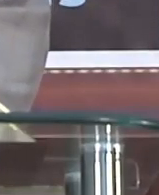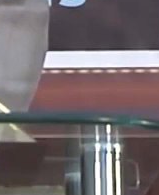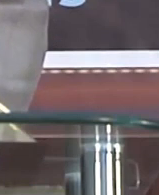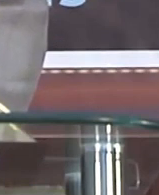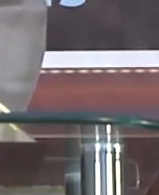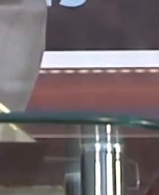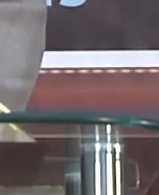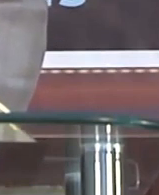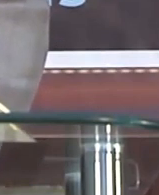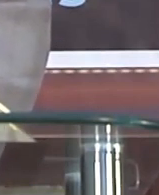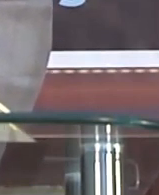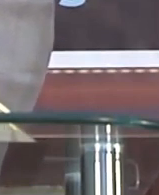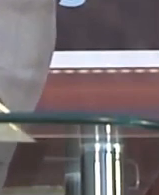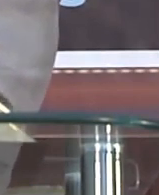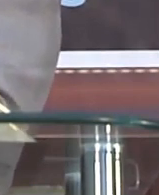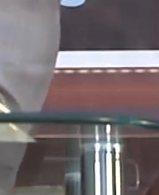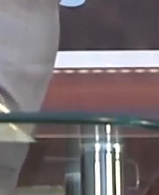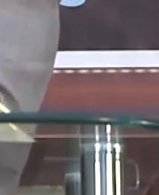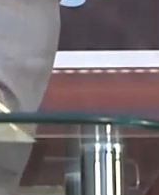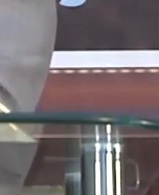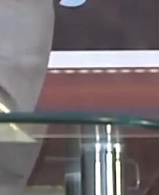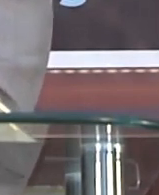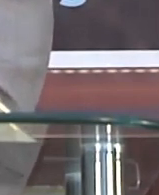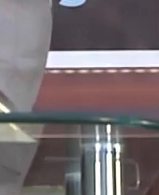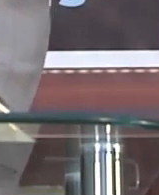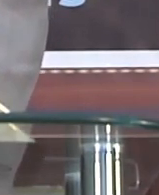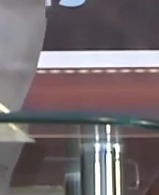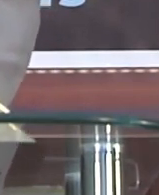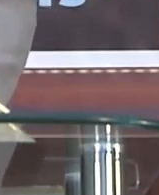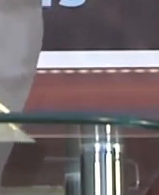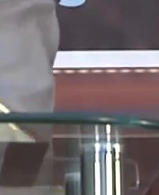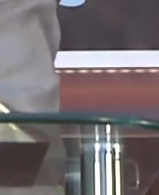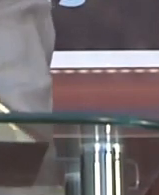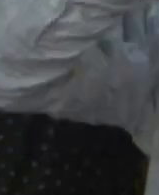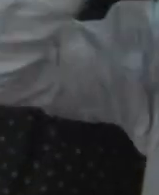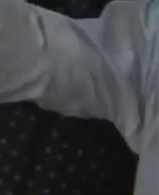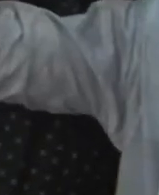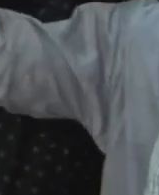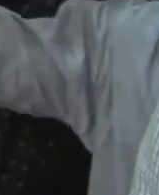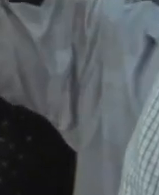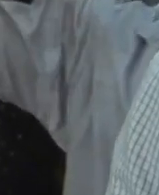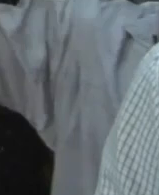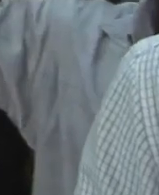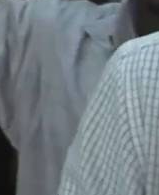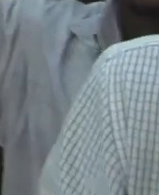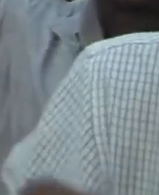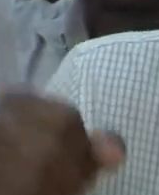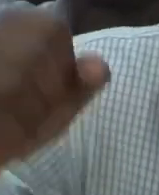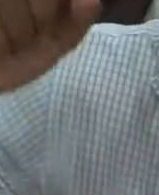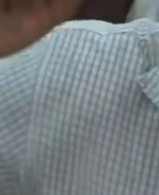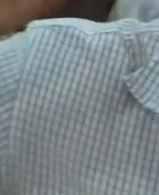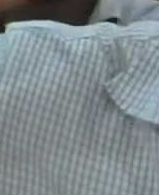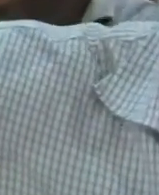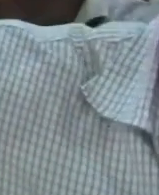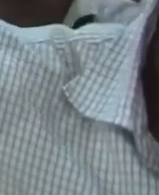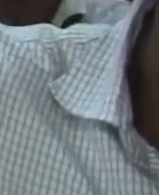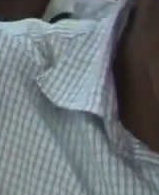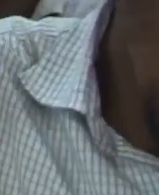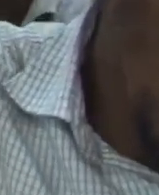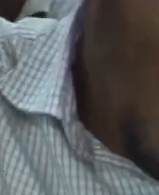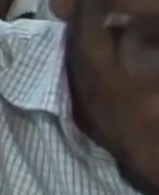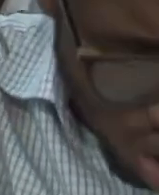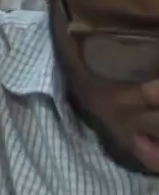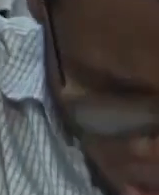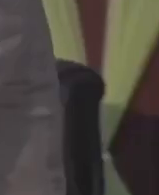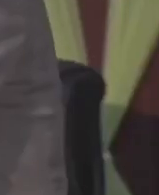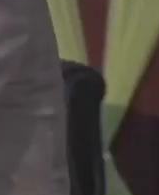go with your deliverance. And you go with your freedom in Jesus' name. It